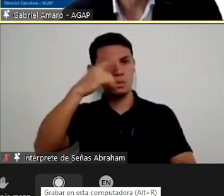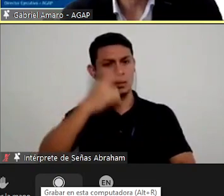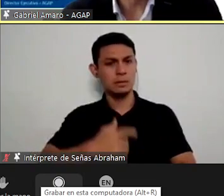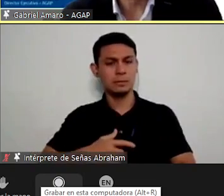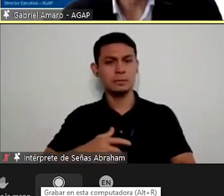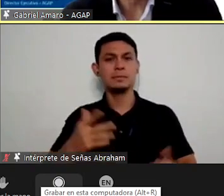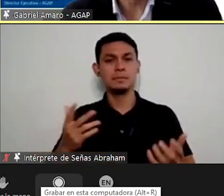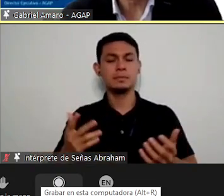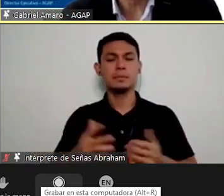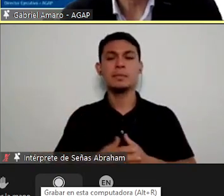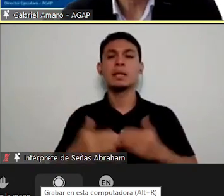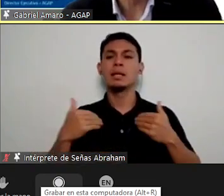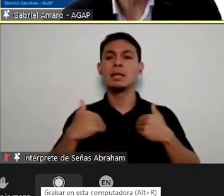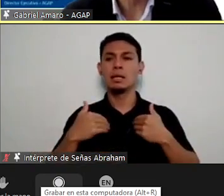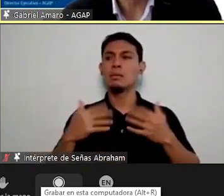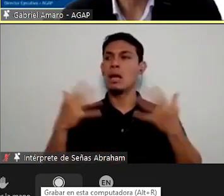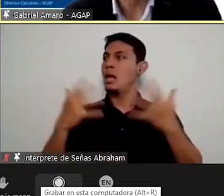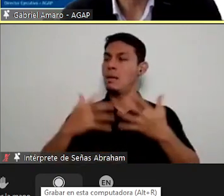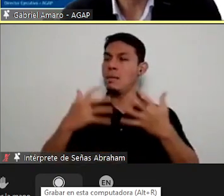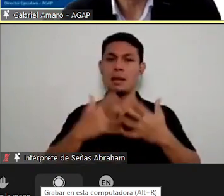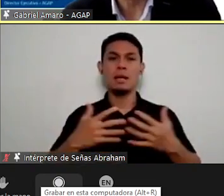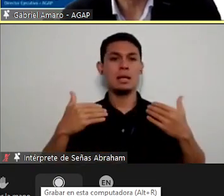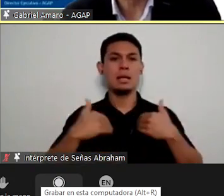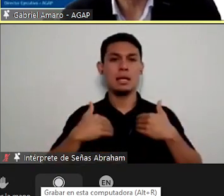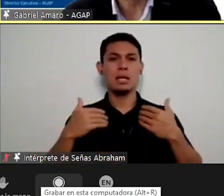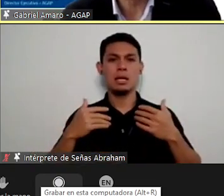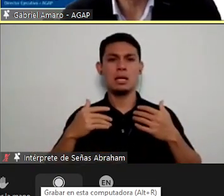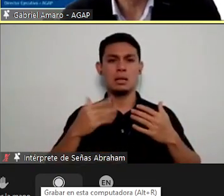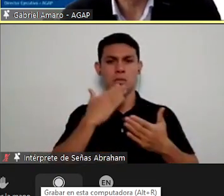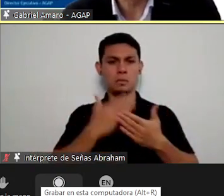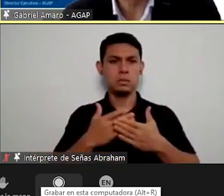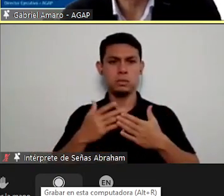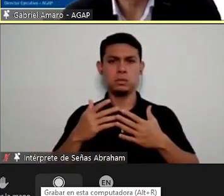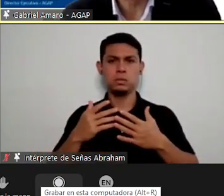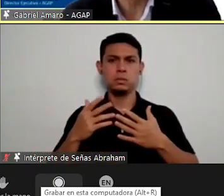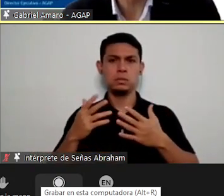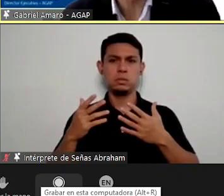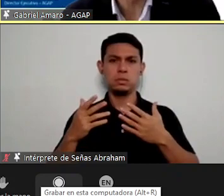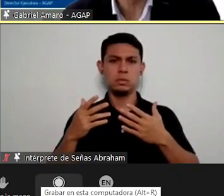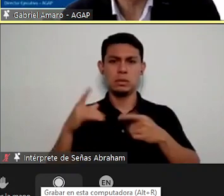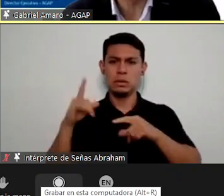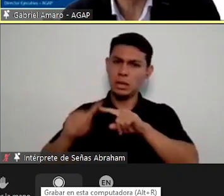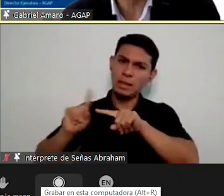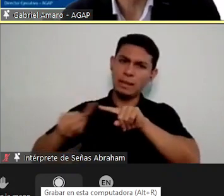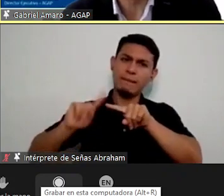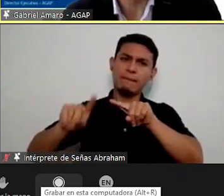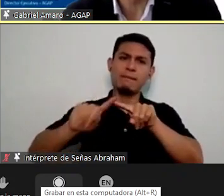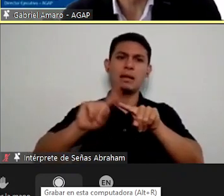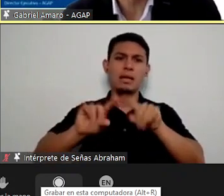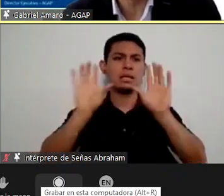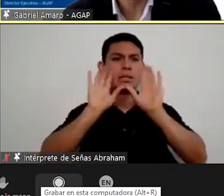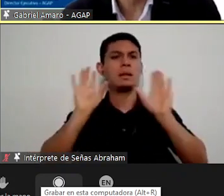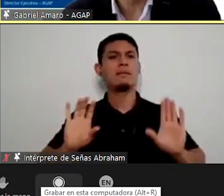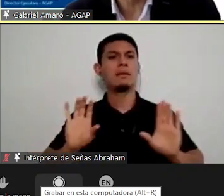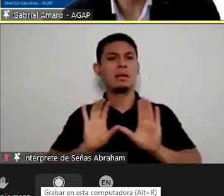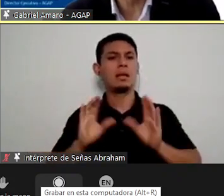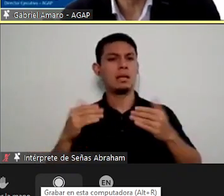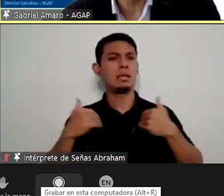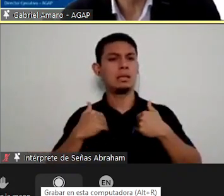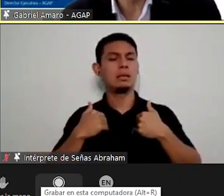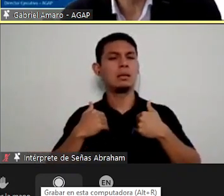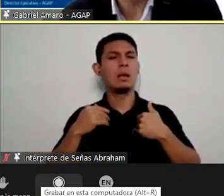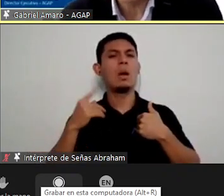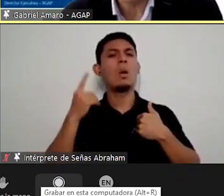issues and human rights and that we and our companies and our businesses that are audited